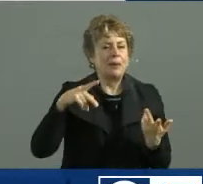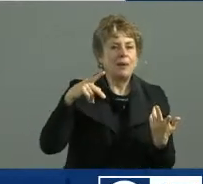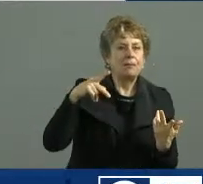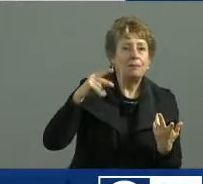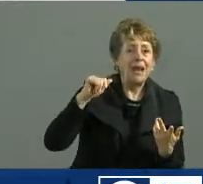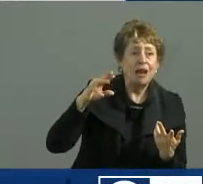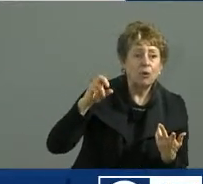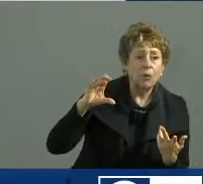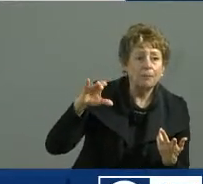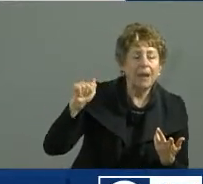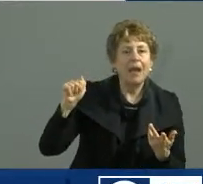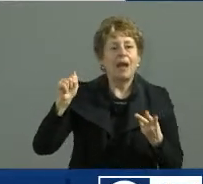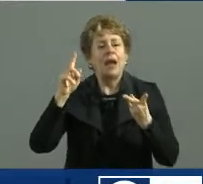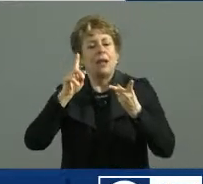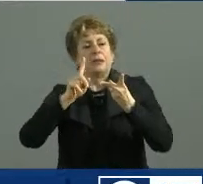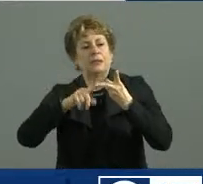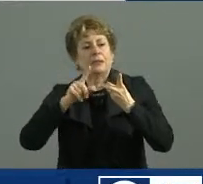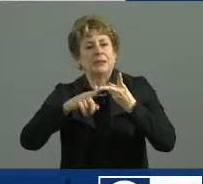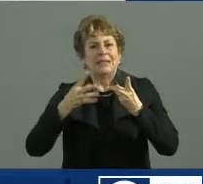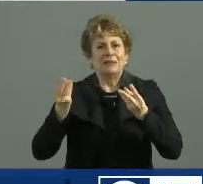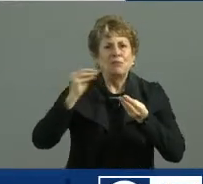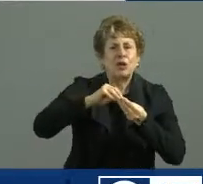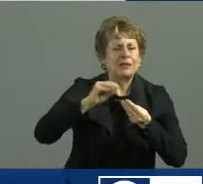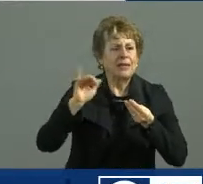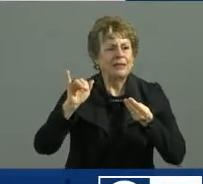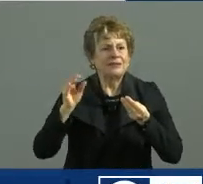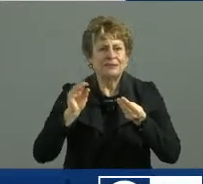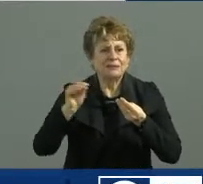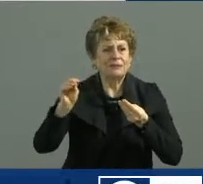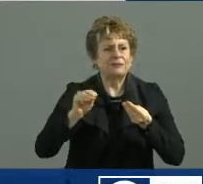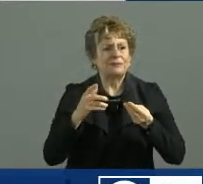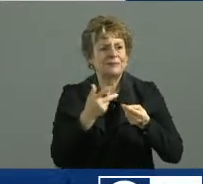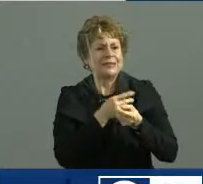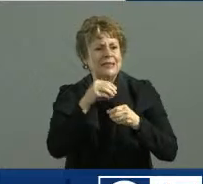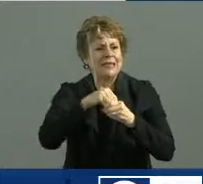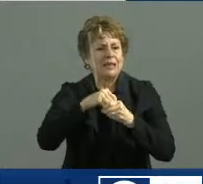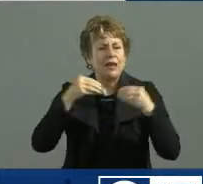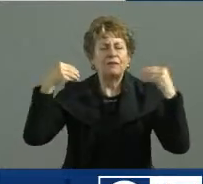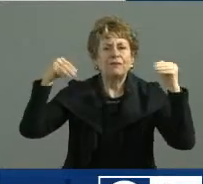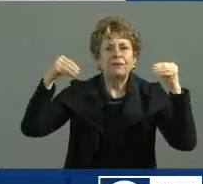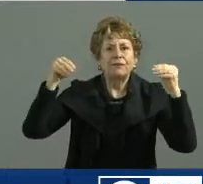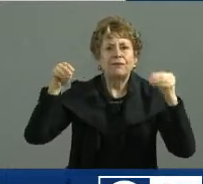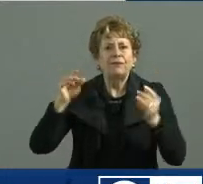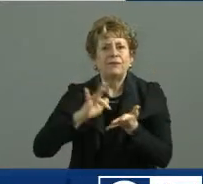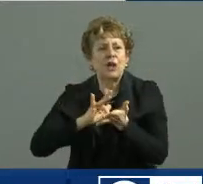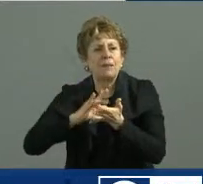allocating doses to pharmacies and some of our federally qualified health centers.